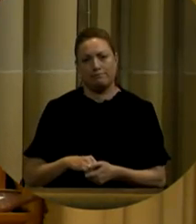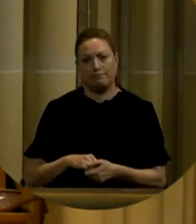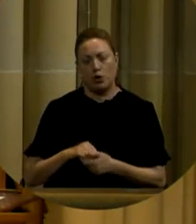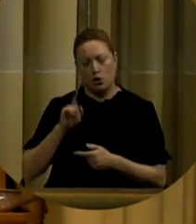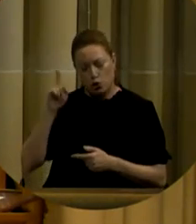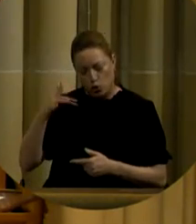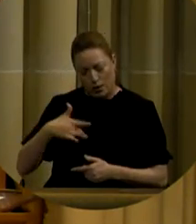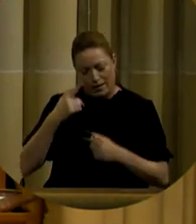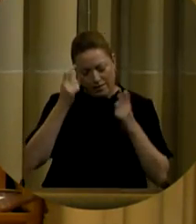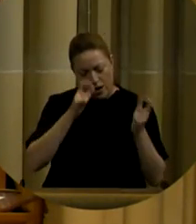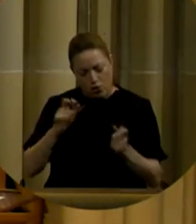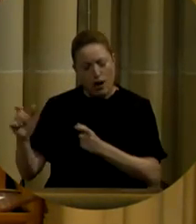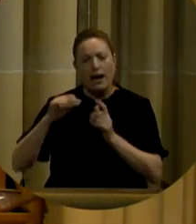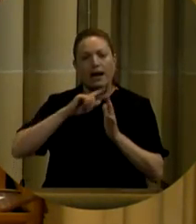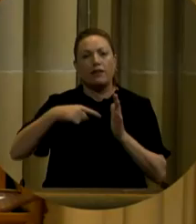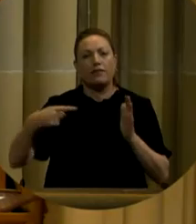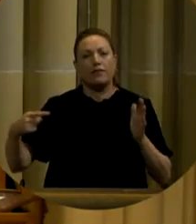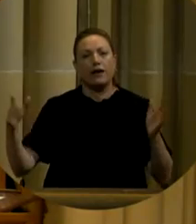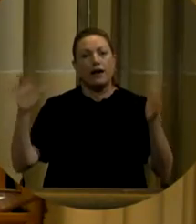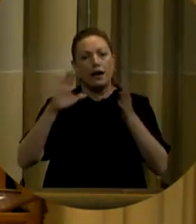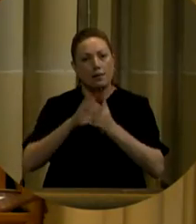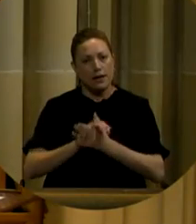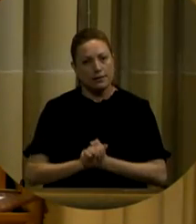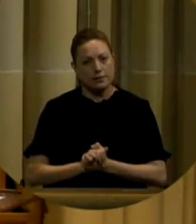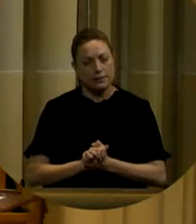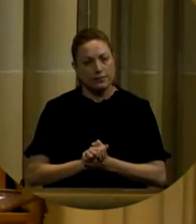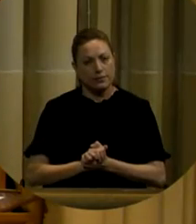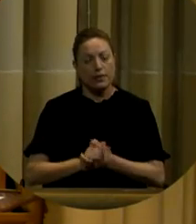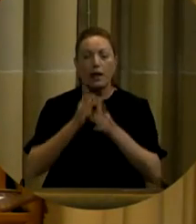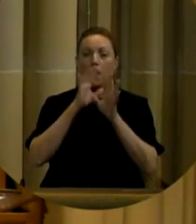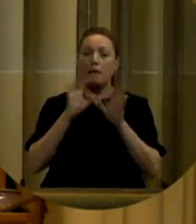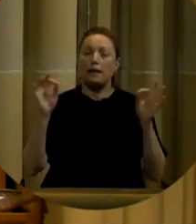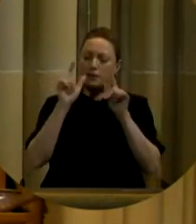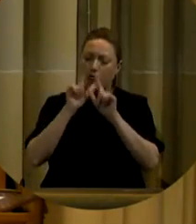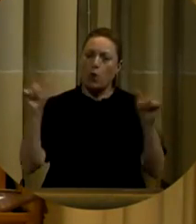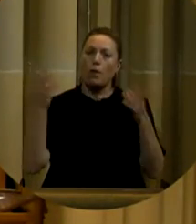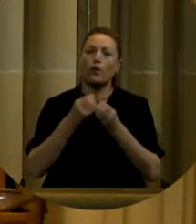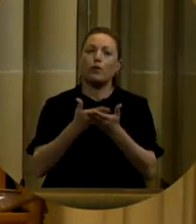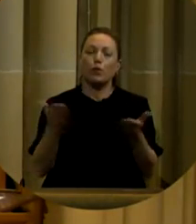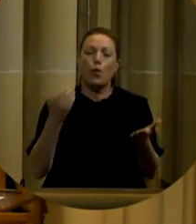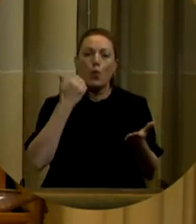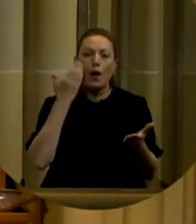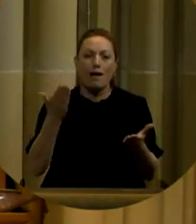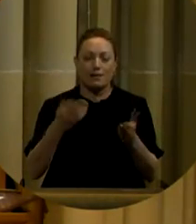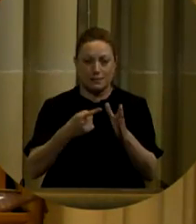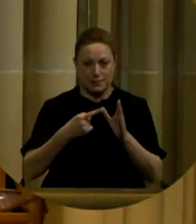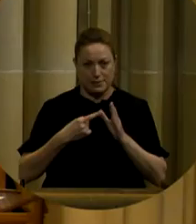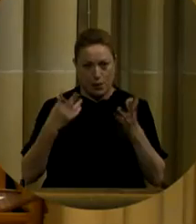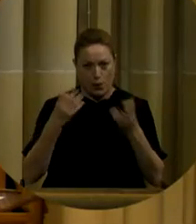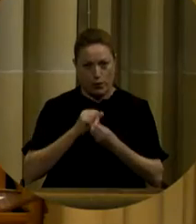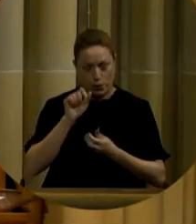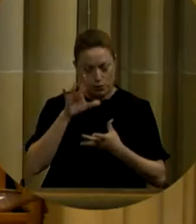forever and ever. Amen. The peace of the Lord be with you always.